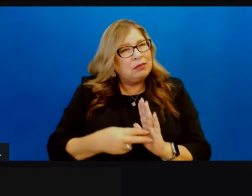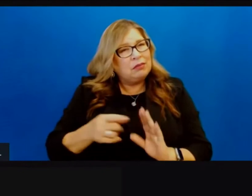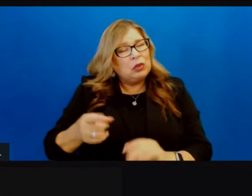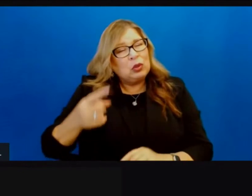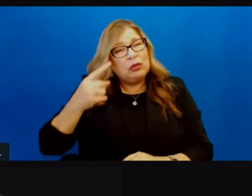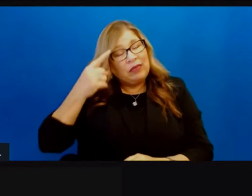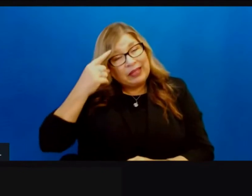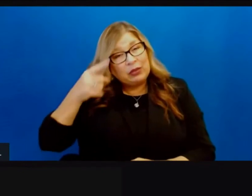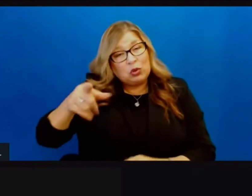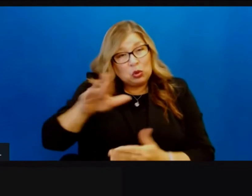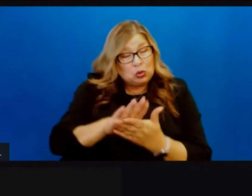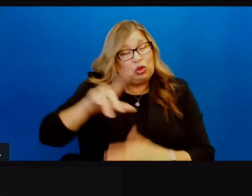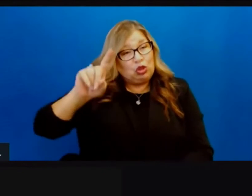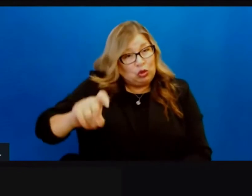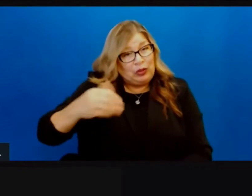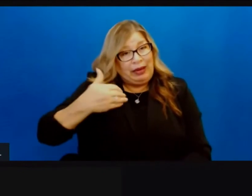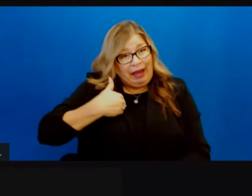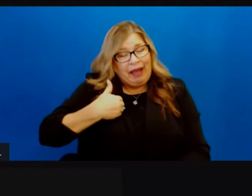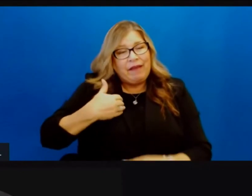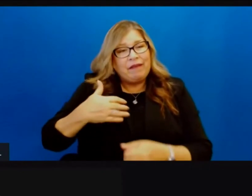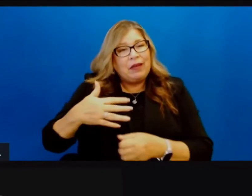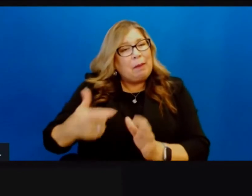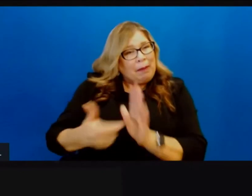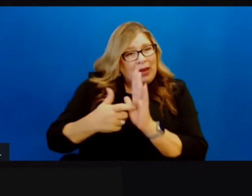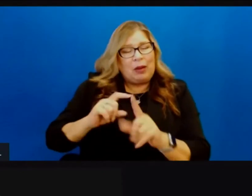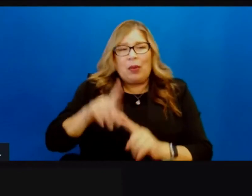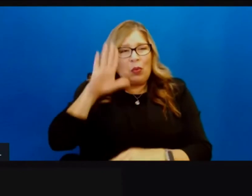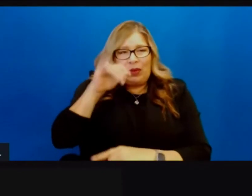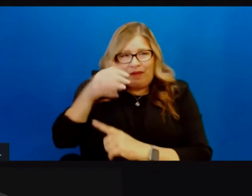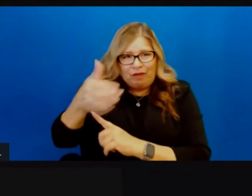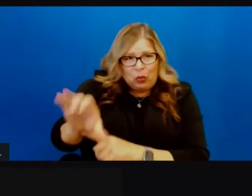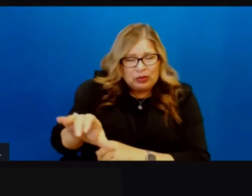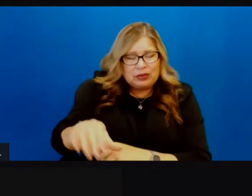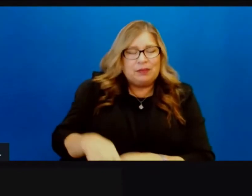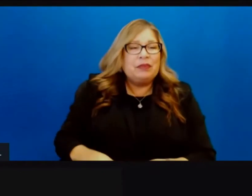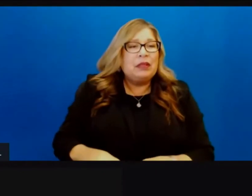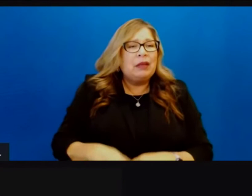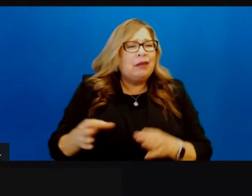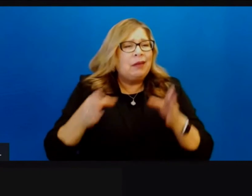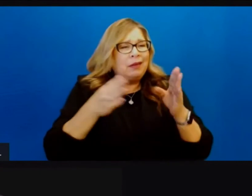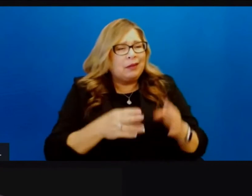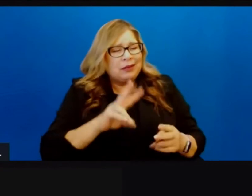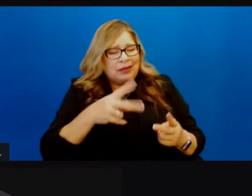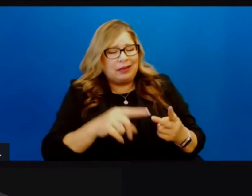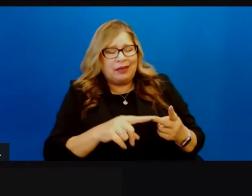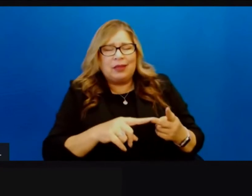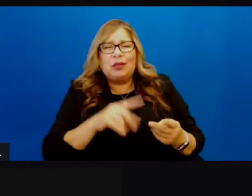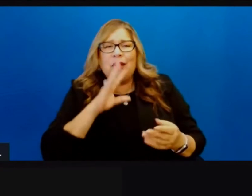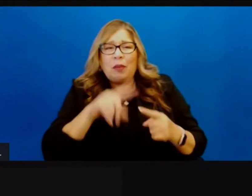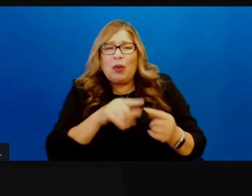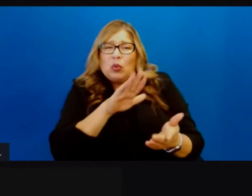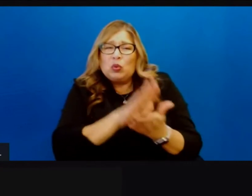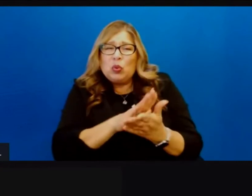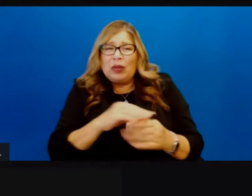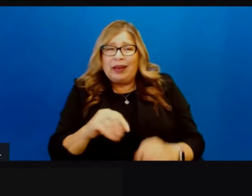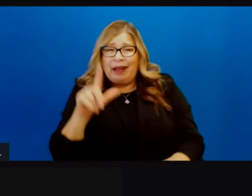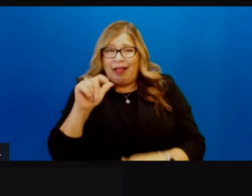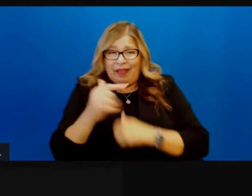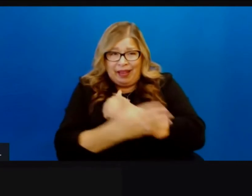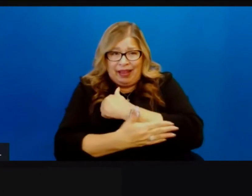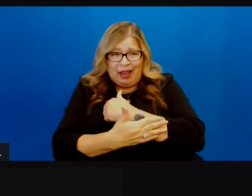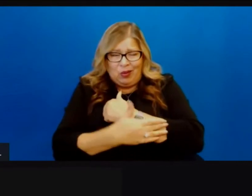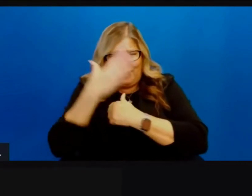make them do so? And secondly, should schools in LA County where transmission is high, should they still require masks?